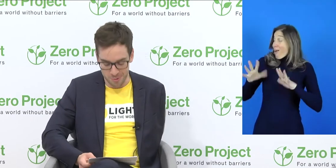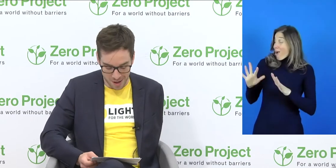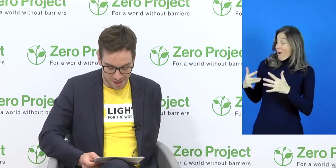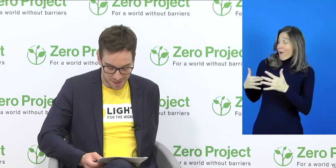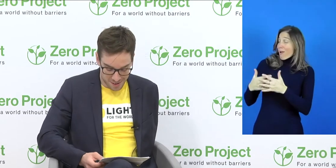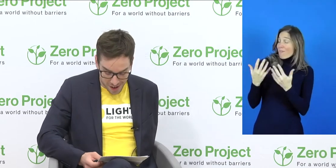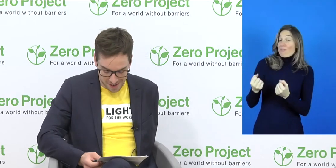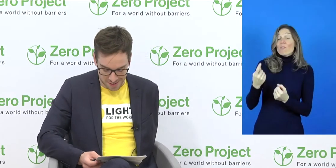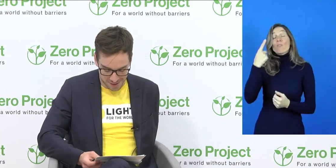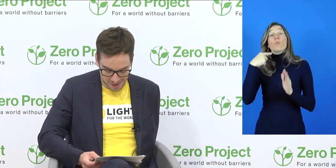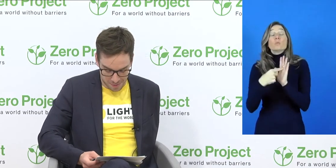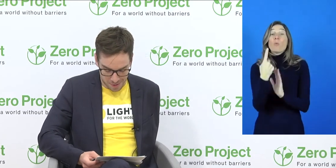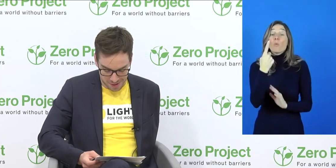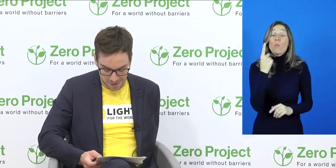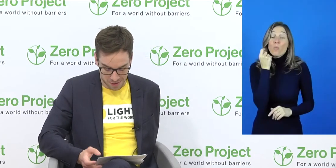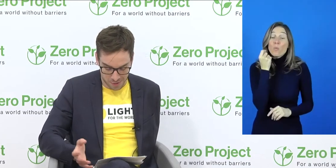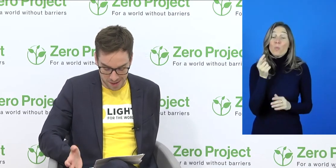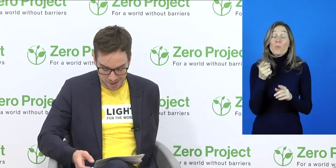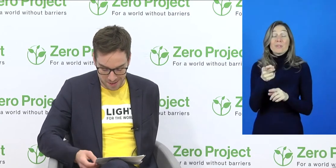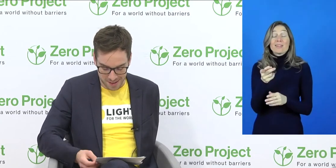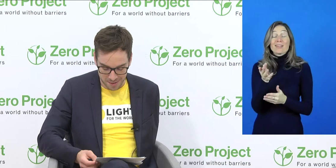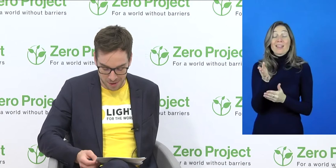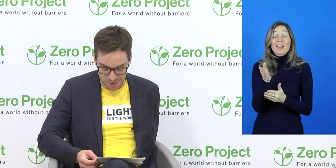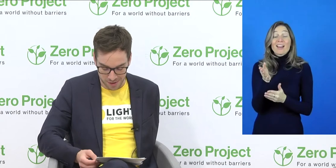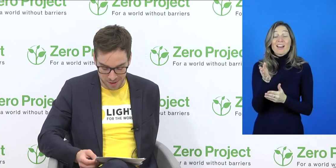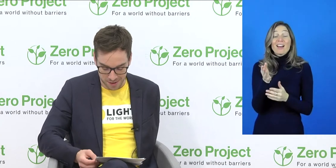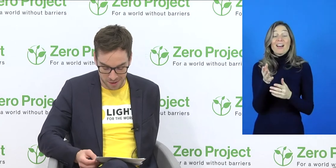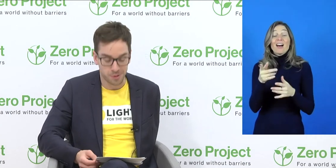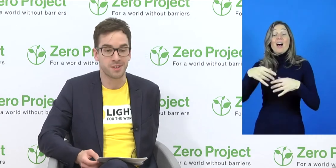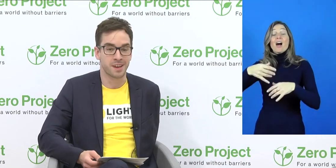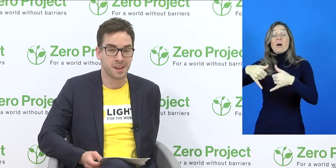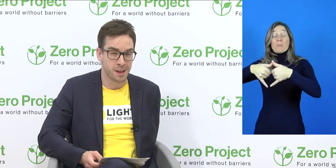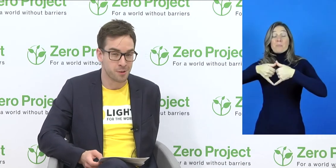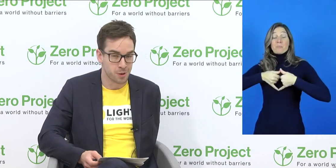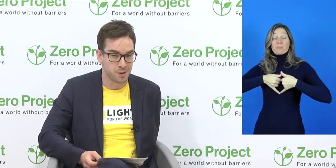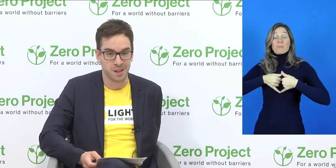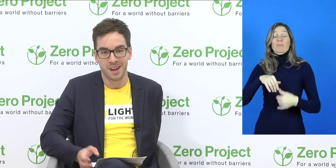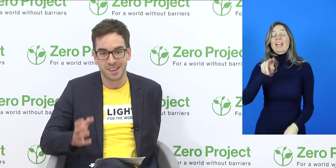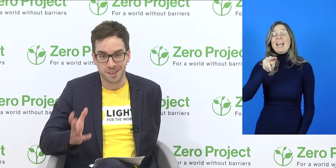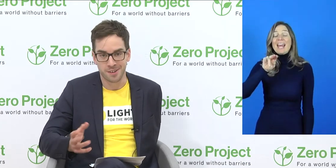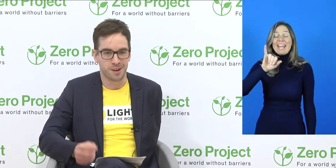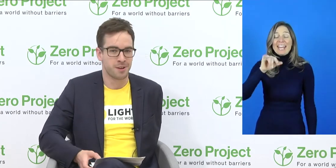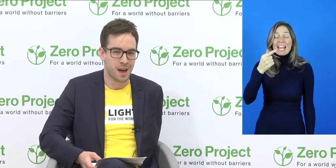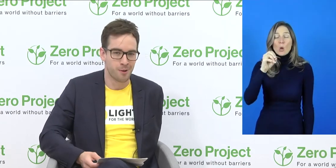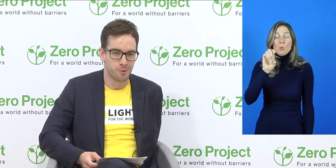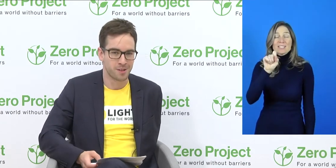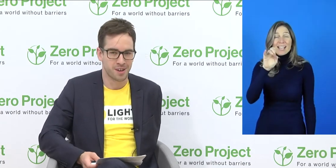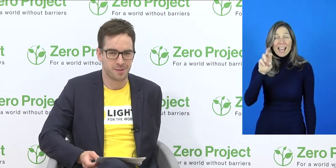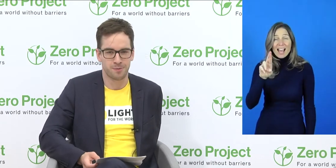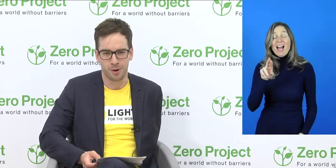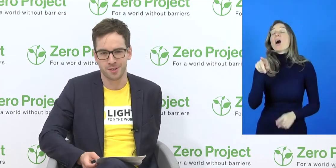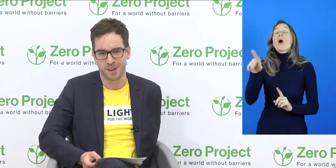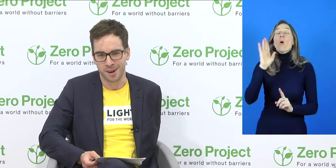who started the award, and she created it, Yetne Berge Negusie. And we will hear now